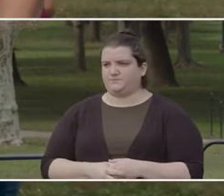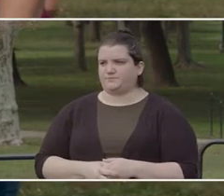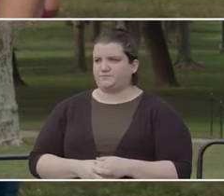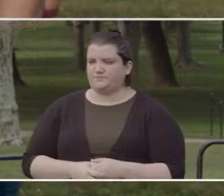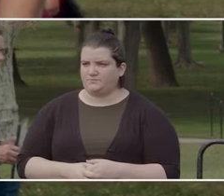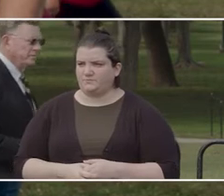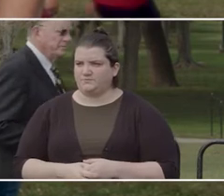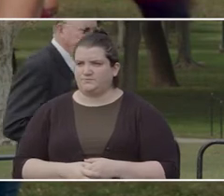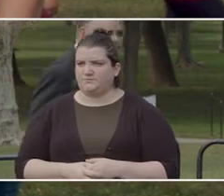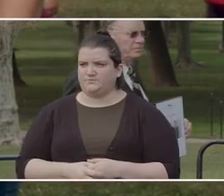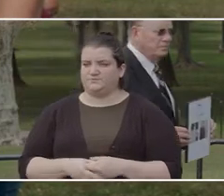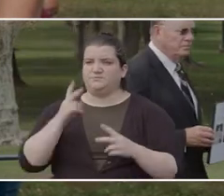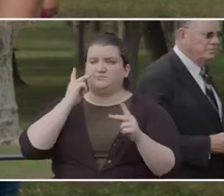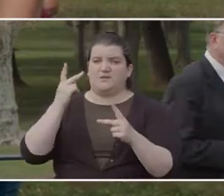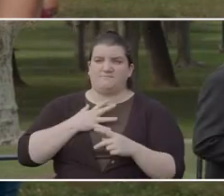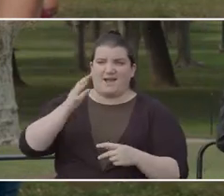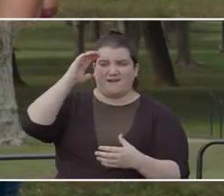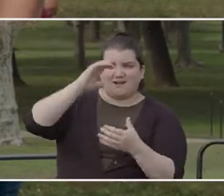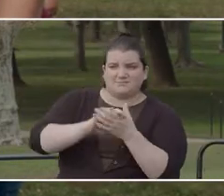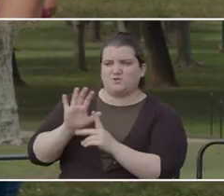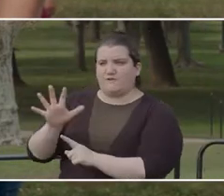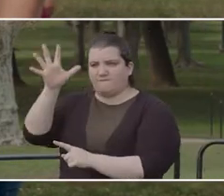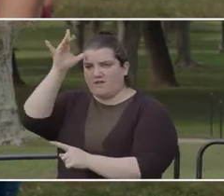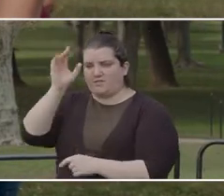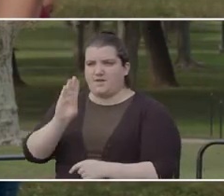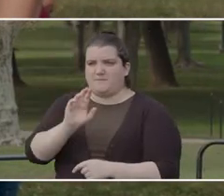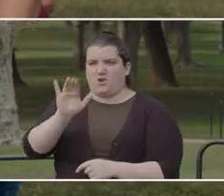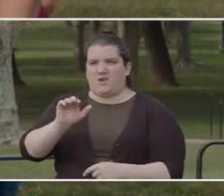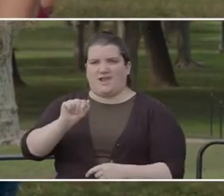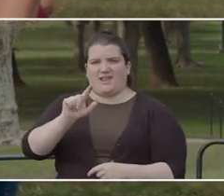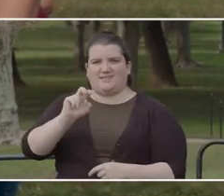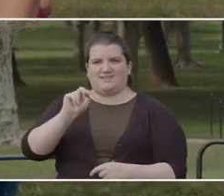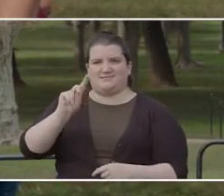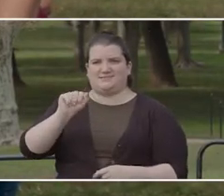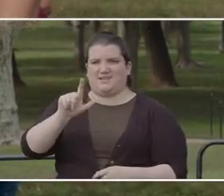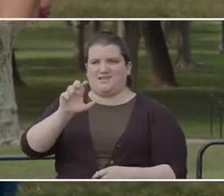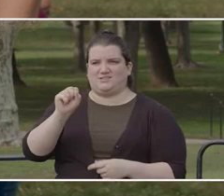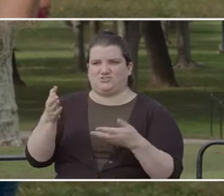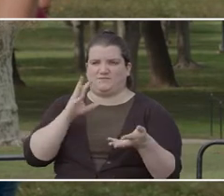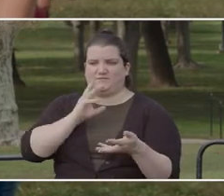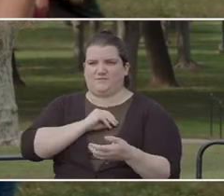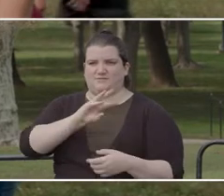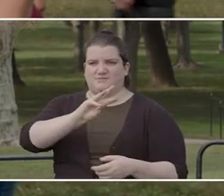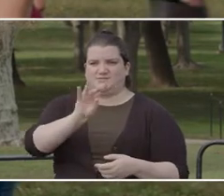1973. In memory of my husband and their father, Barry Allen Gallus, served in Vietnam from 68 to